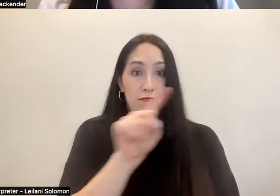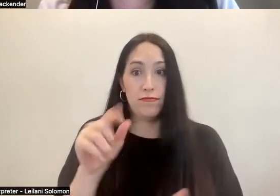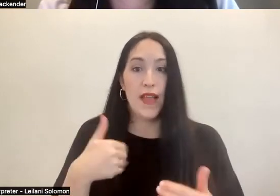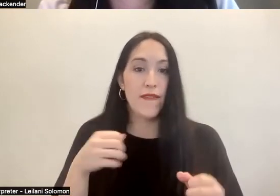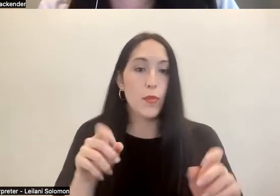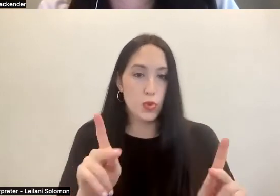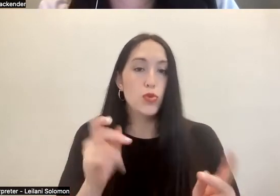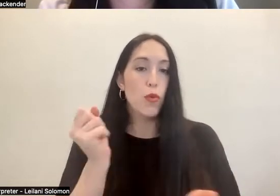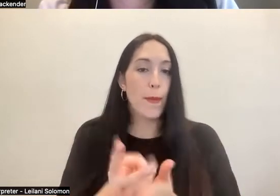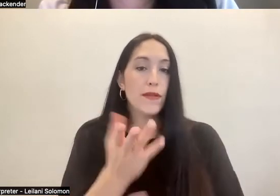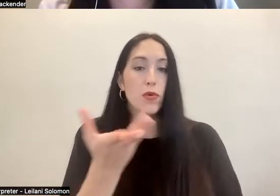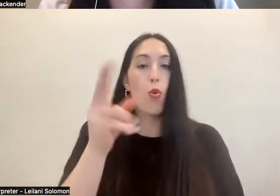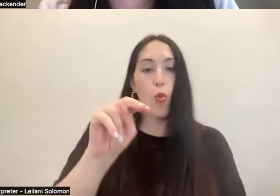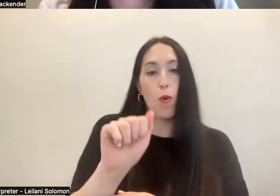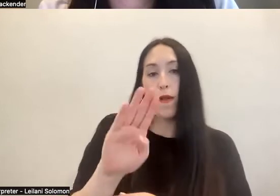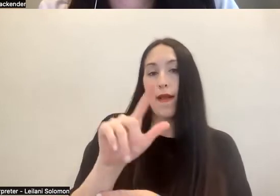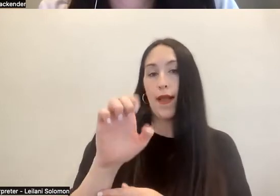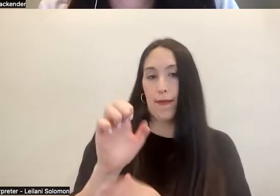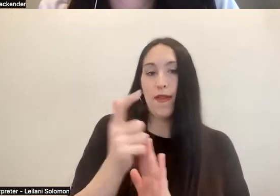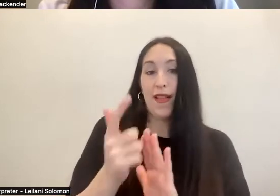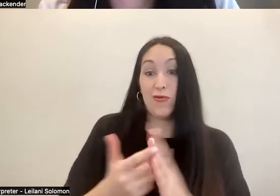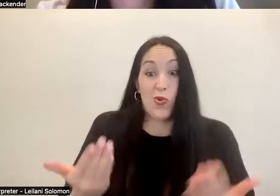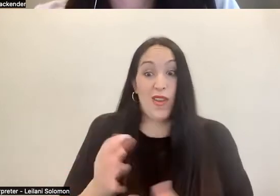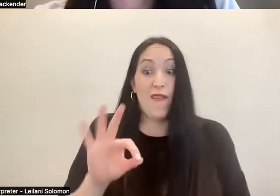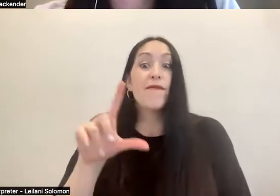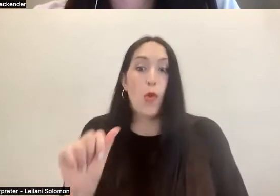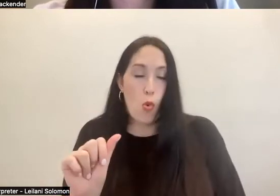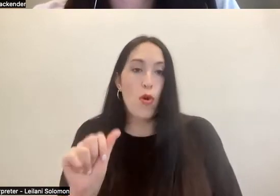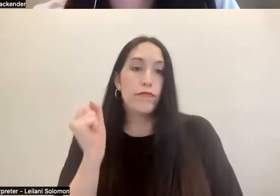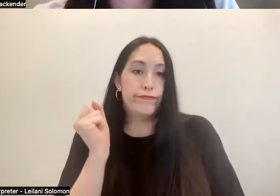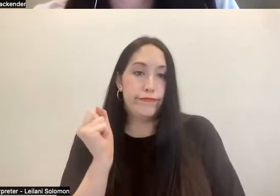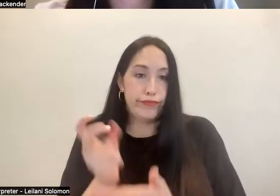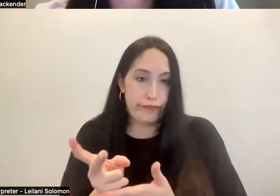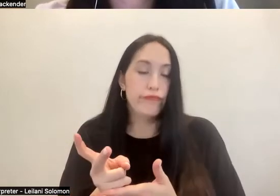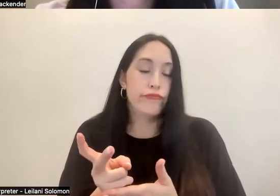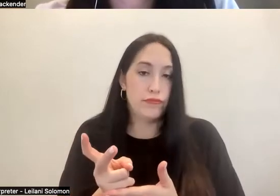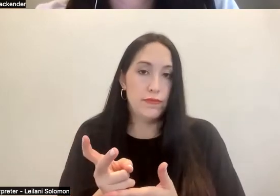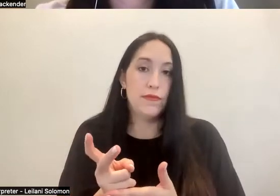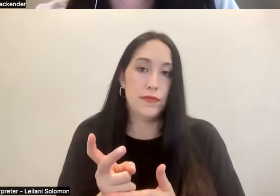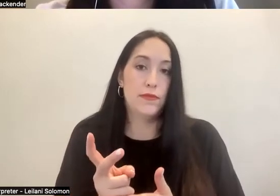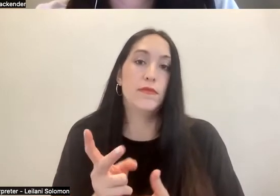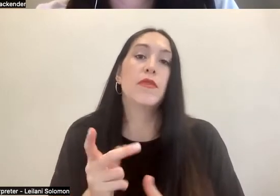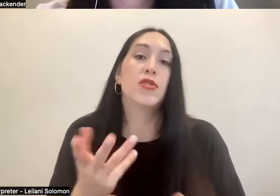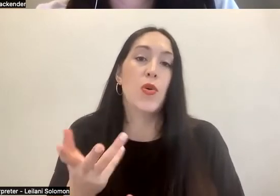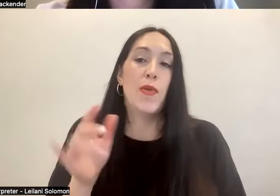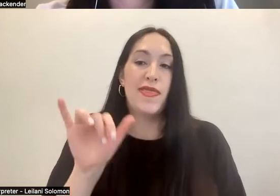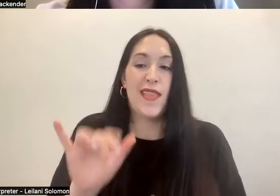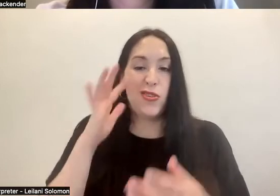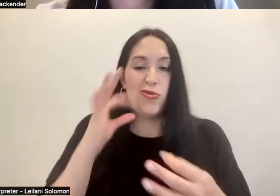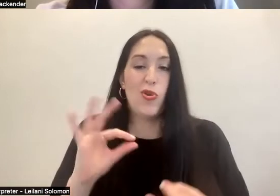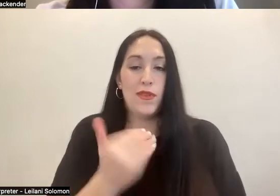Florida ABLE Act to kind of determine how the state of Florida was to set up their ABLE program. And so